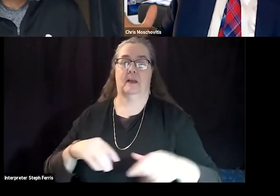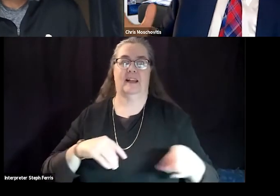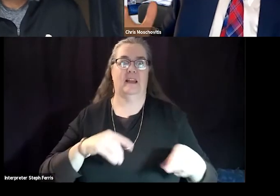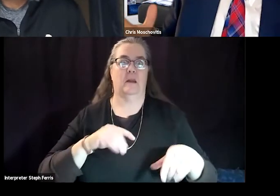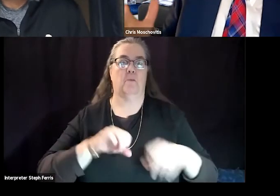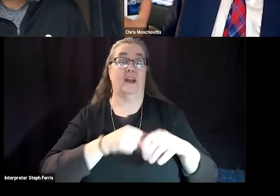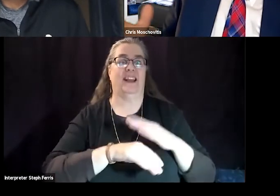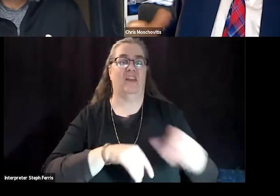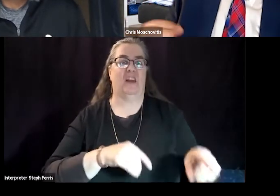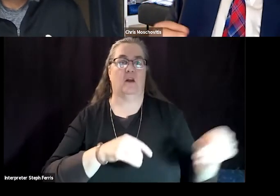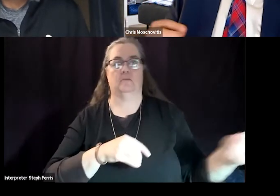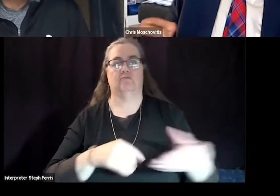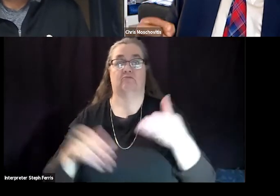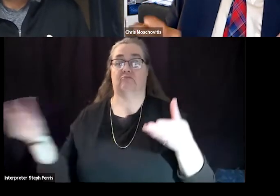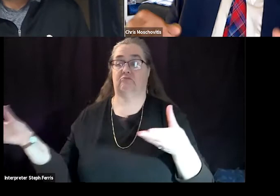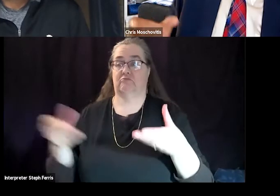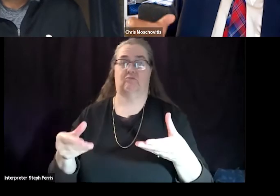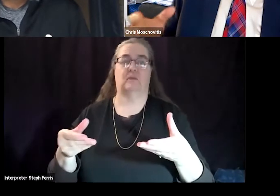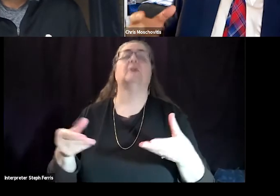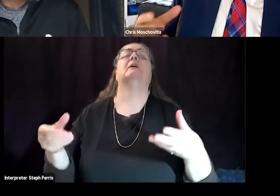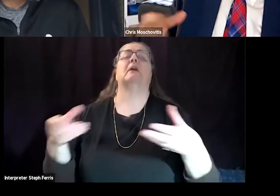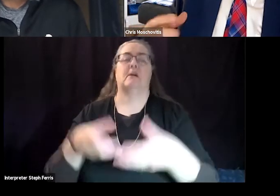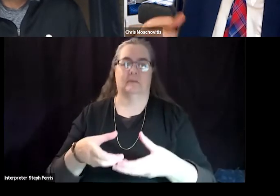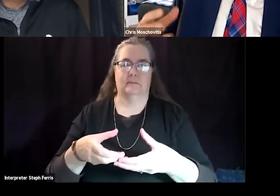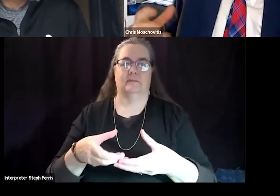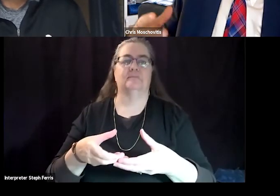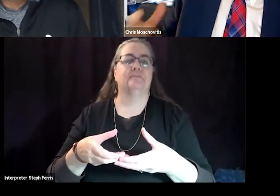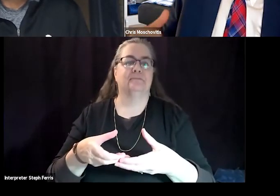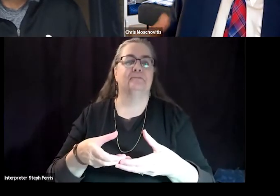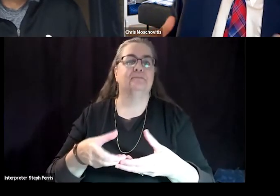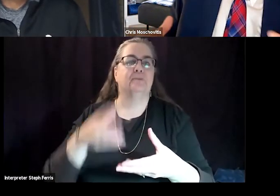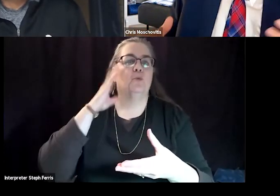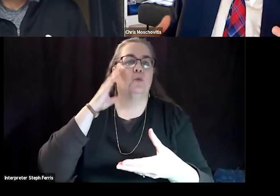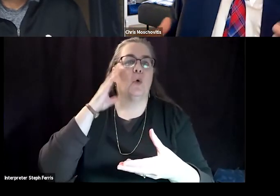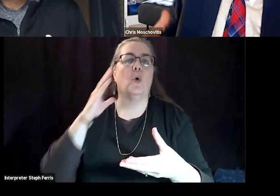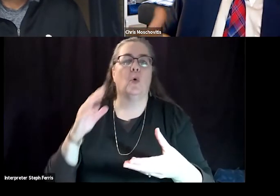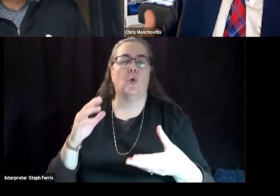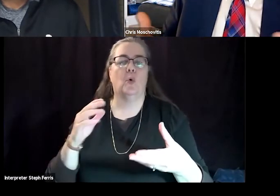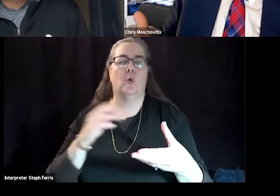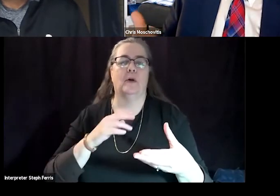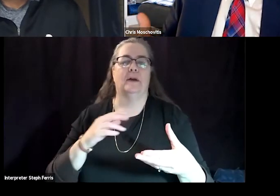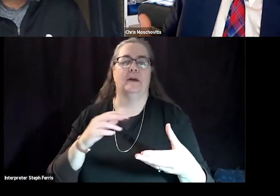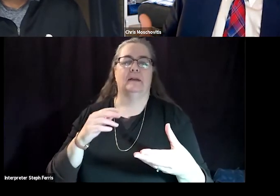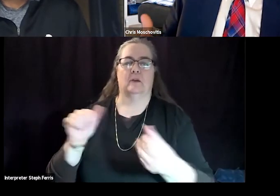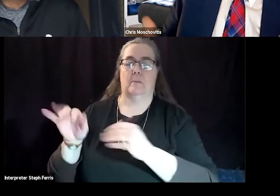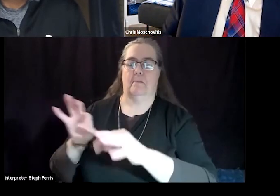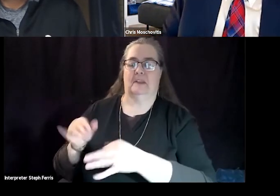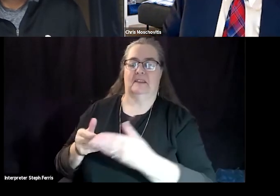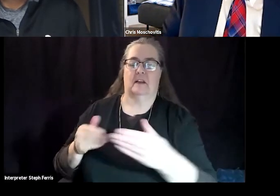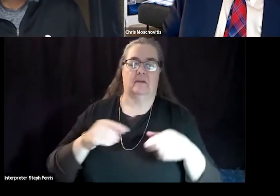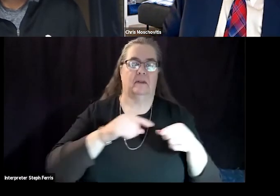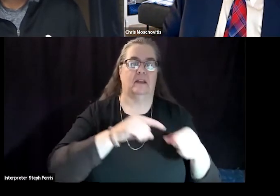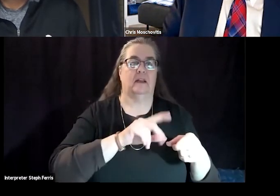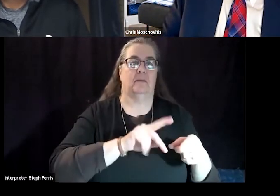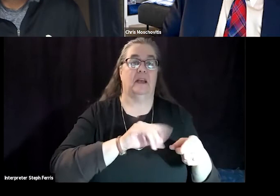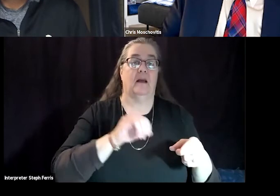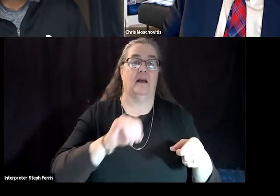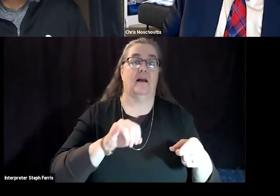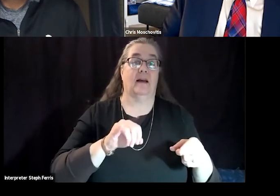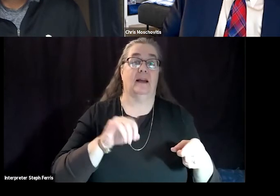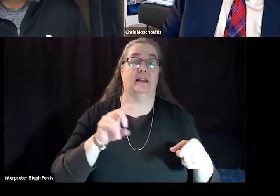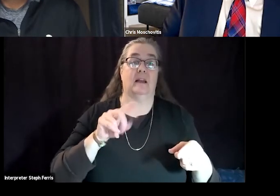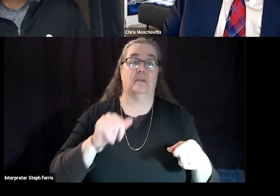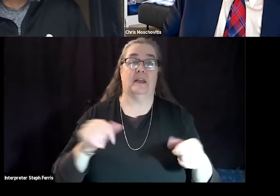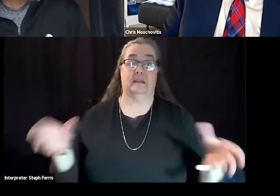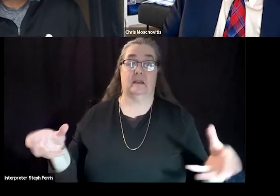a very big database, a very strong database of PII that you can then manipulate for your own purposes. So banks,